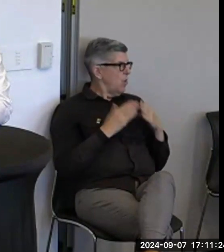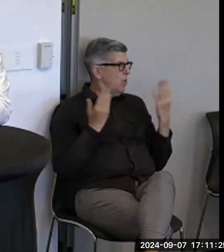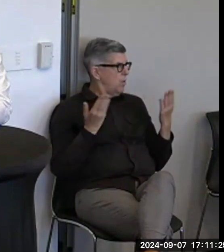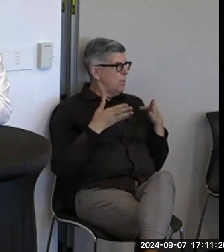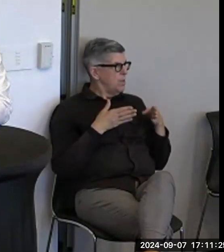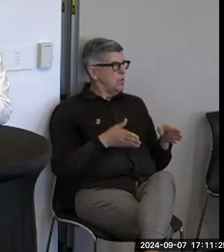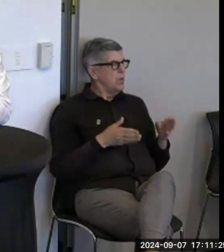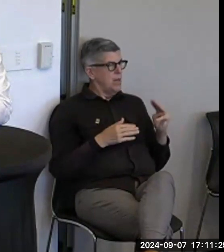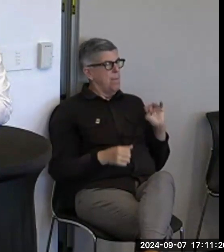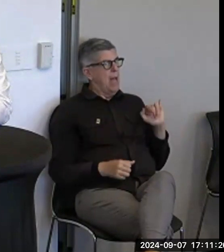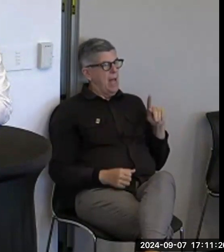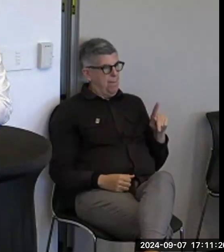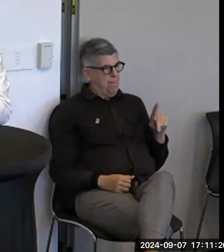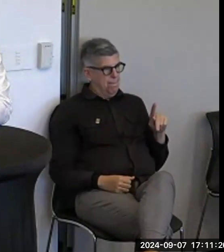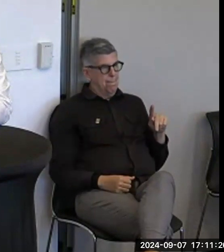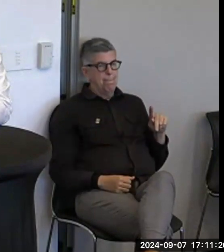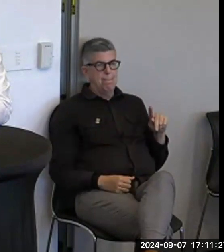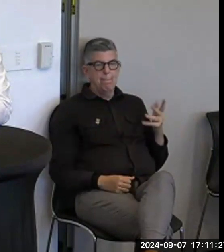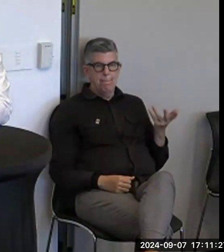So